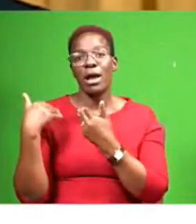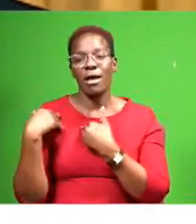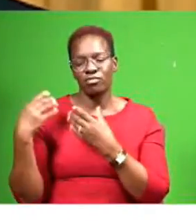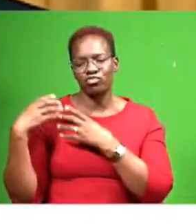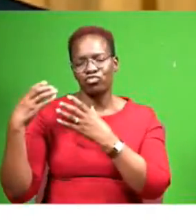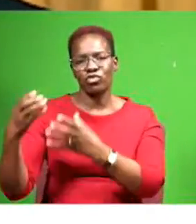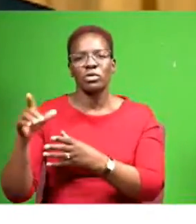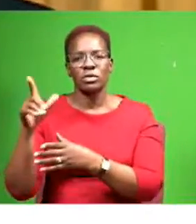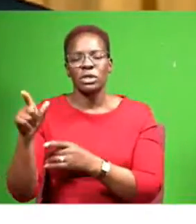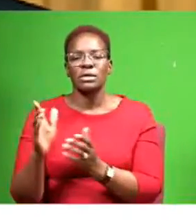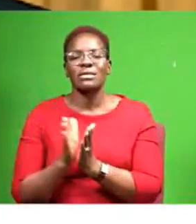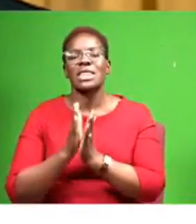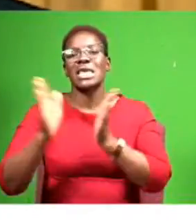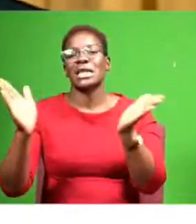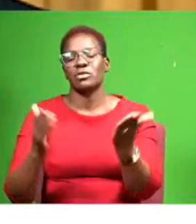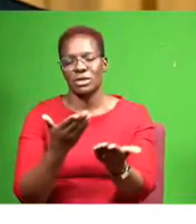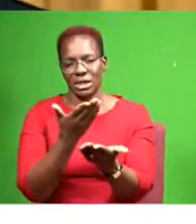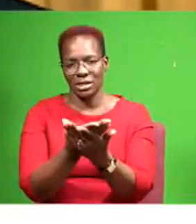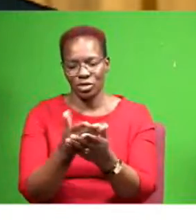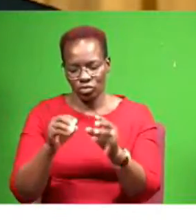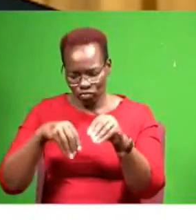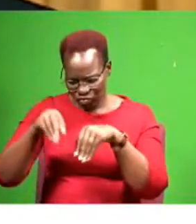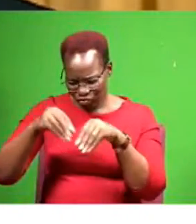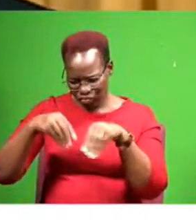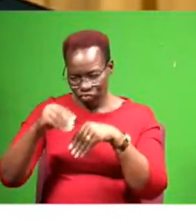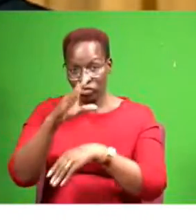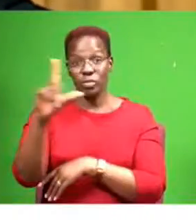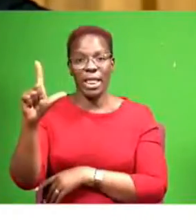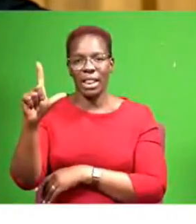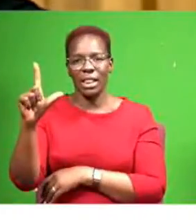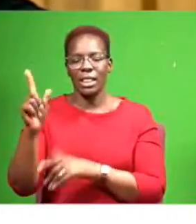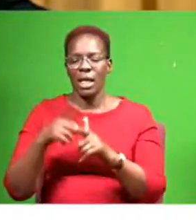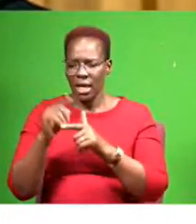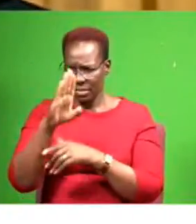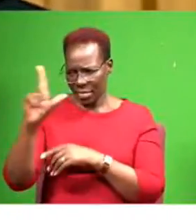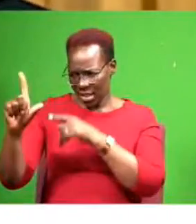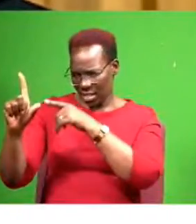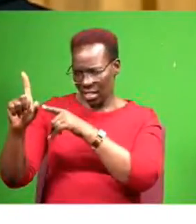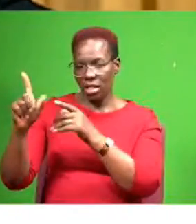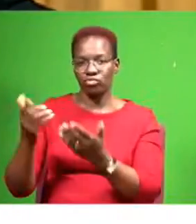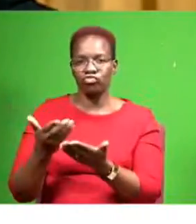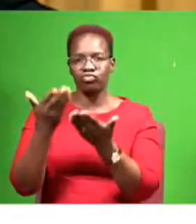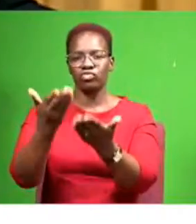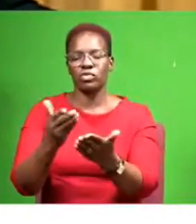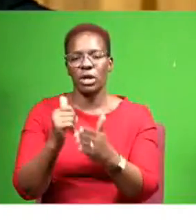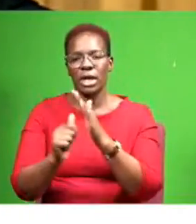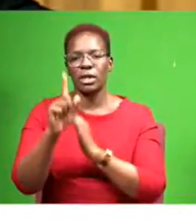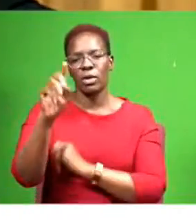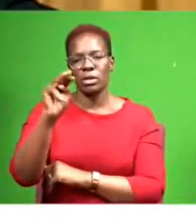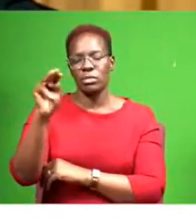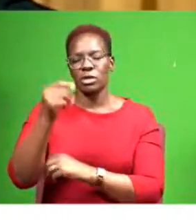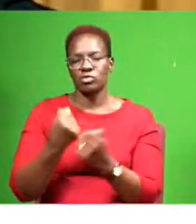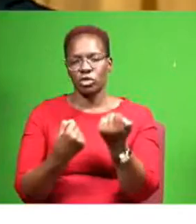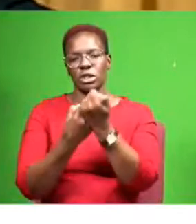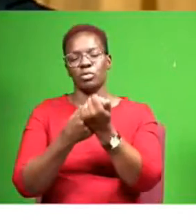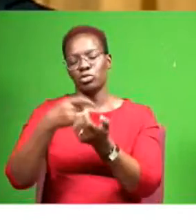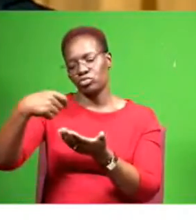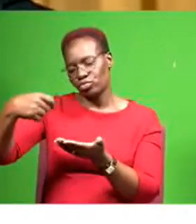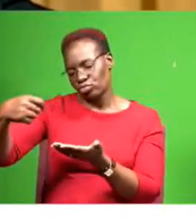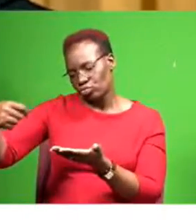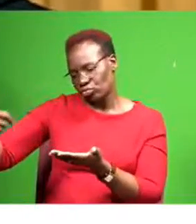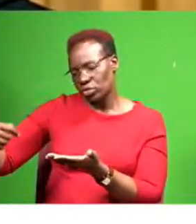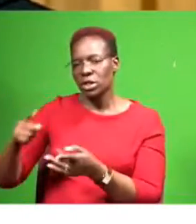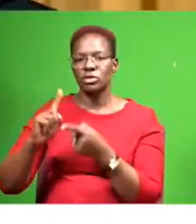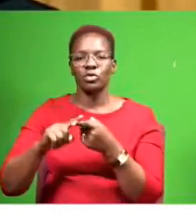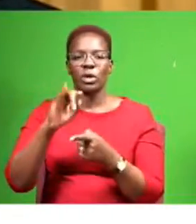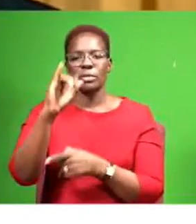a general suggestion into a draft bill and to deliver the draft bill and the 1 million supporting signature to